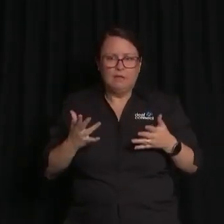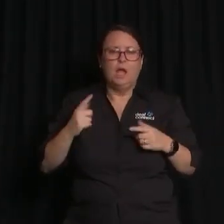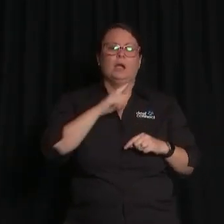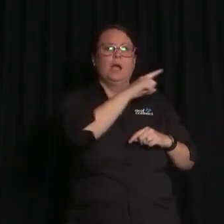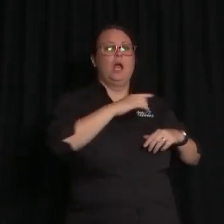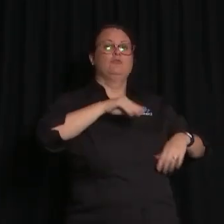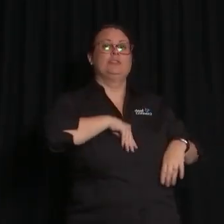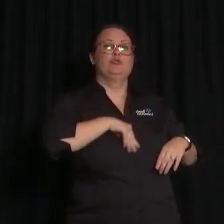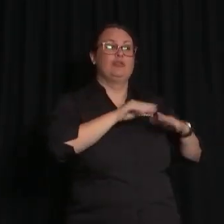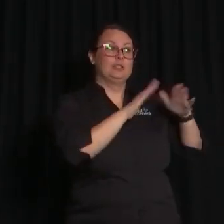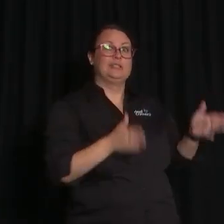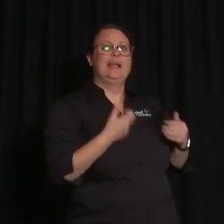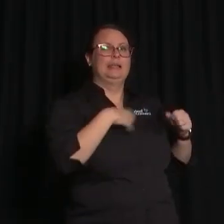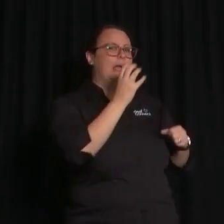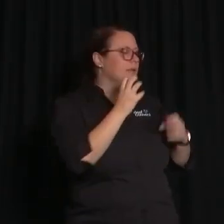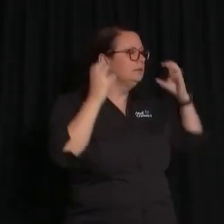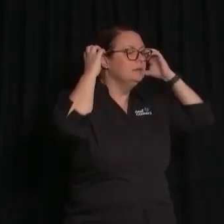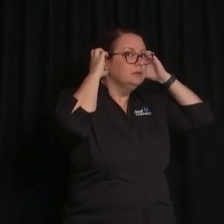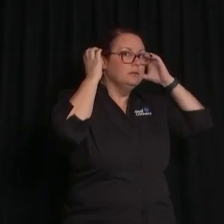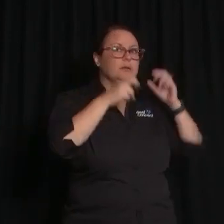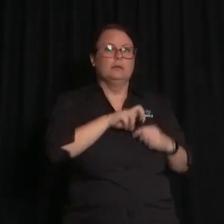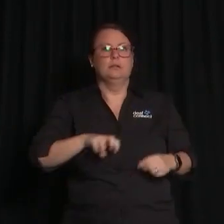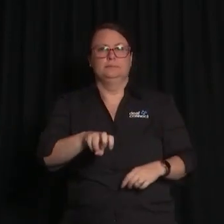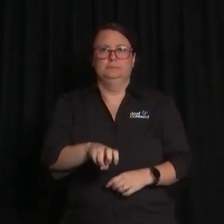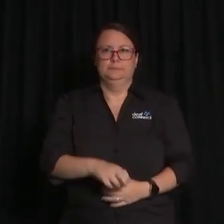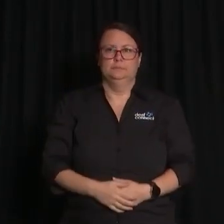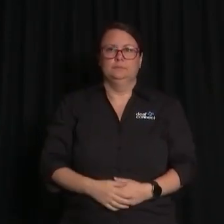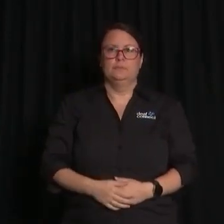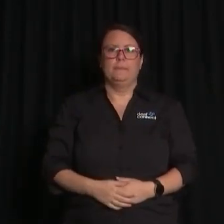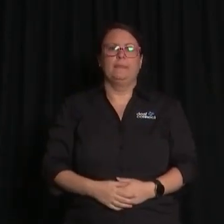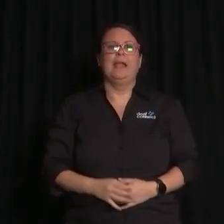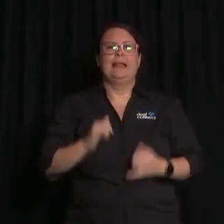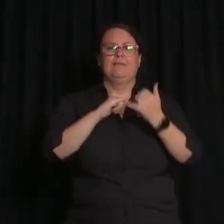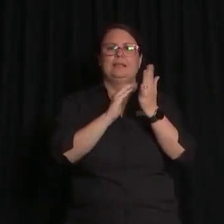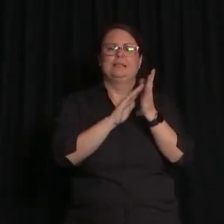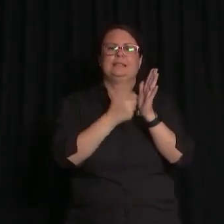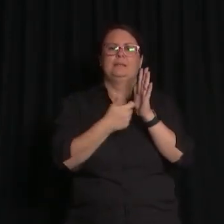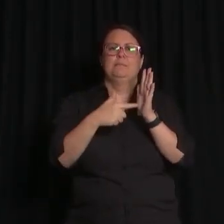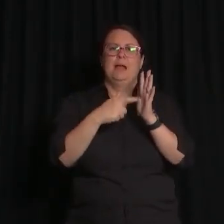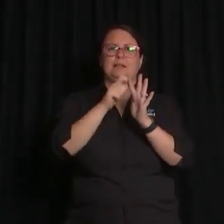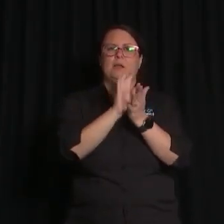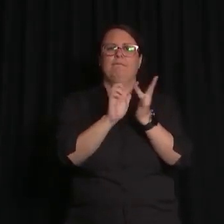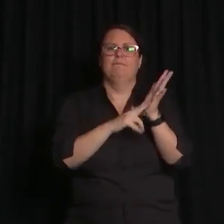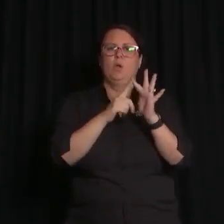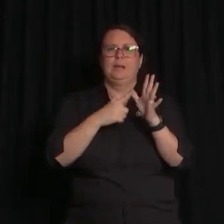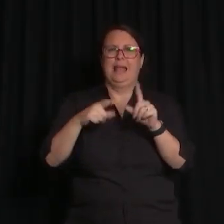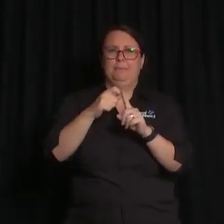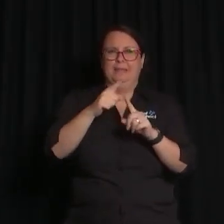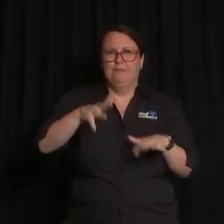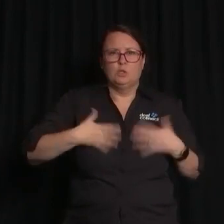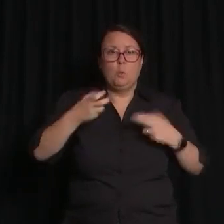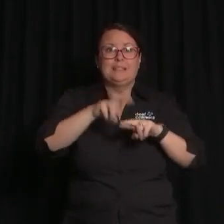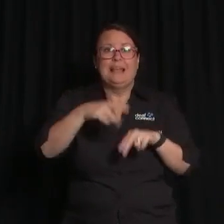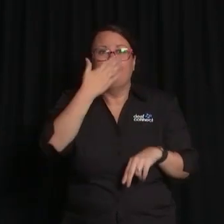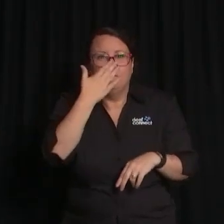Alternatively, you can use the Live Voice smartphone app, which is available to download from the Apple App Store and the Google Play App Store